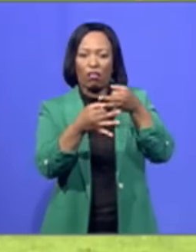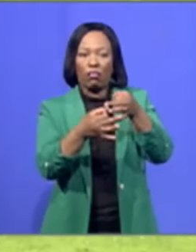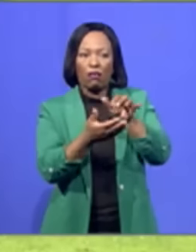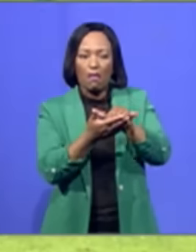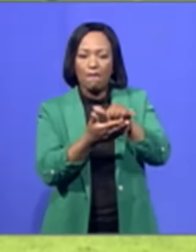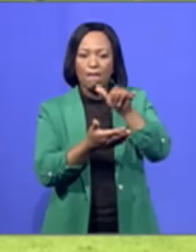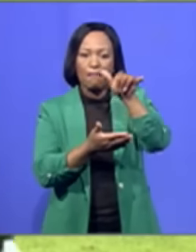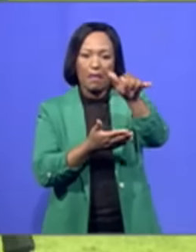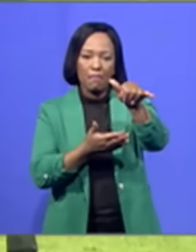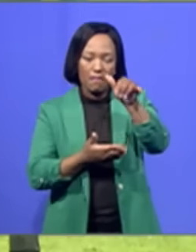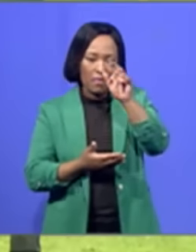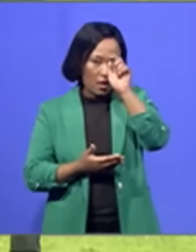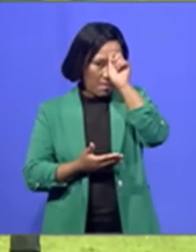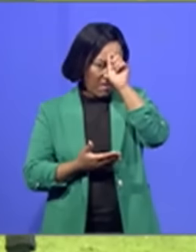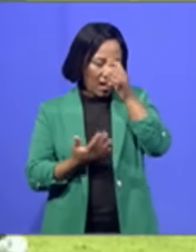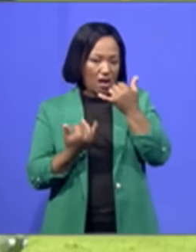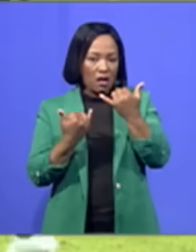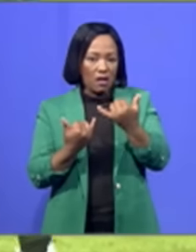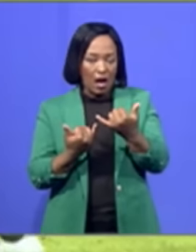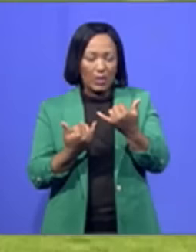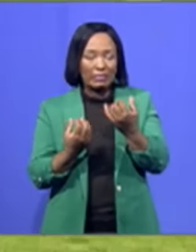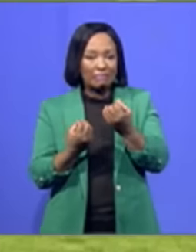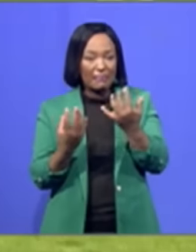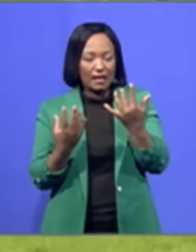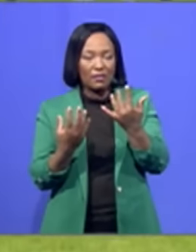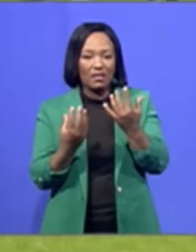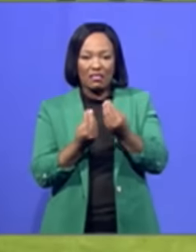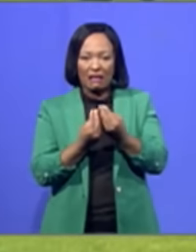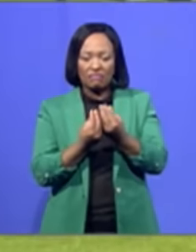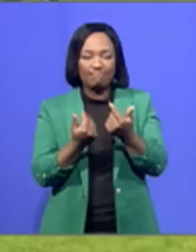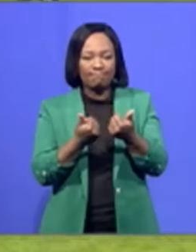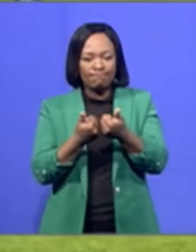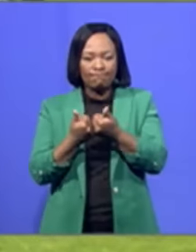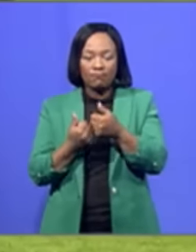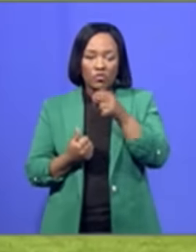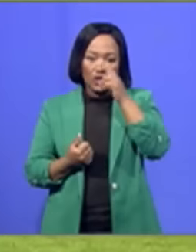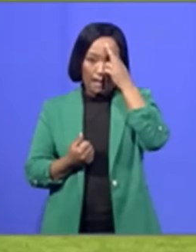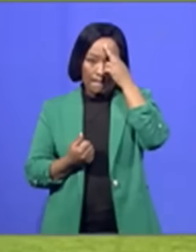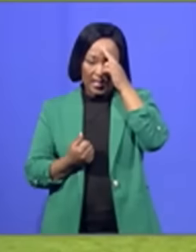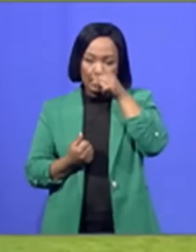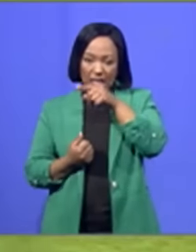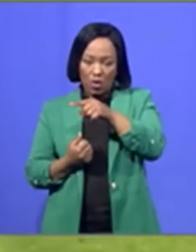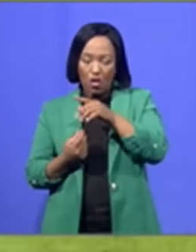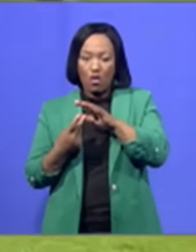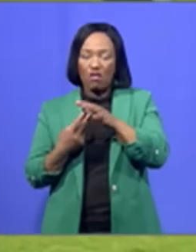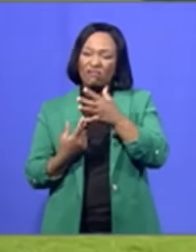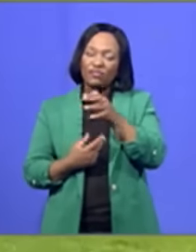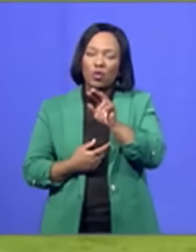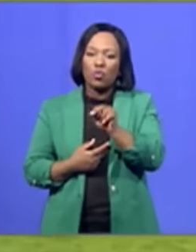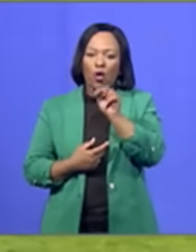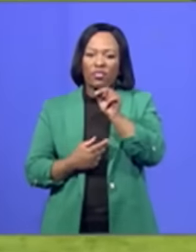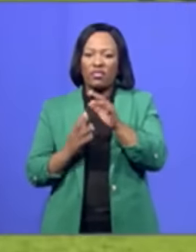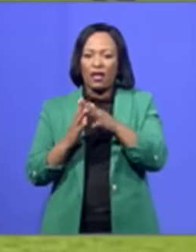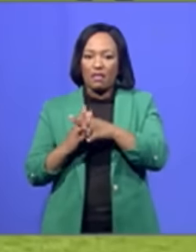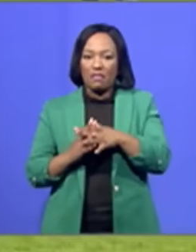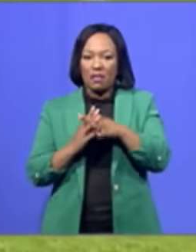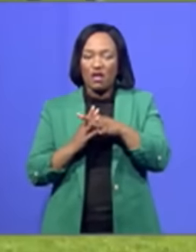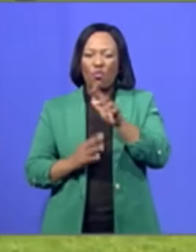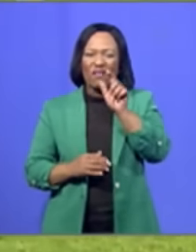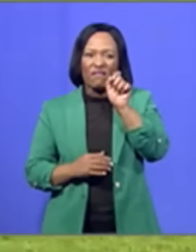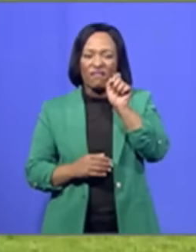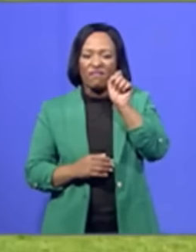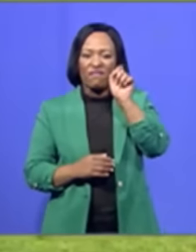Bafana ba swanetše go lebana le dilo tše dintši ka ge Mexico goba North America e le kgole